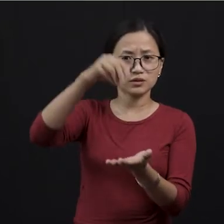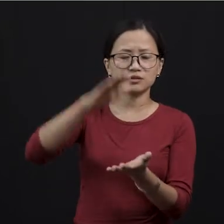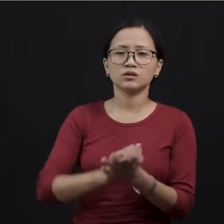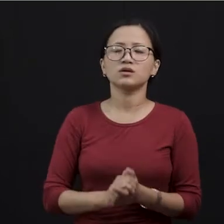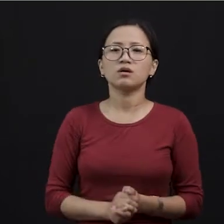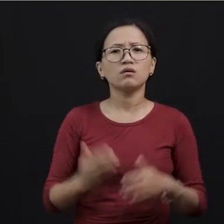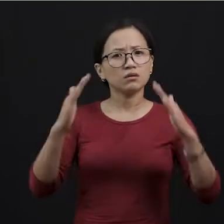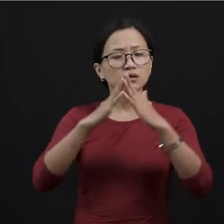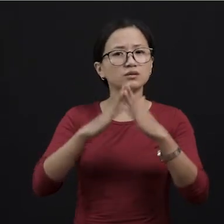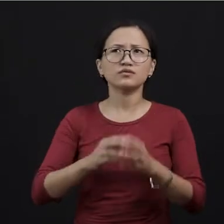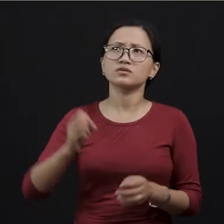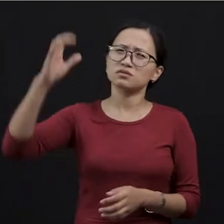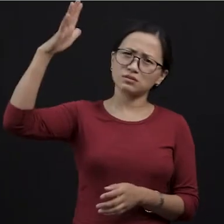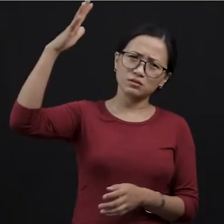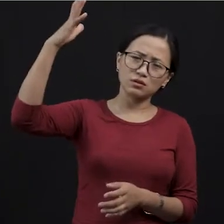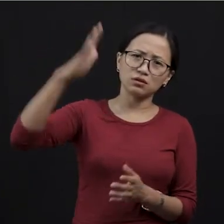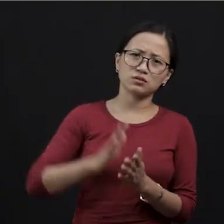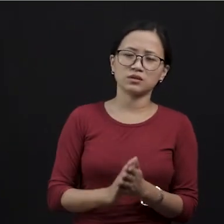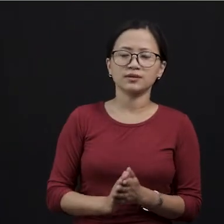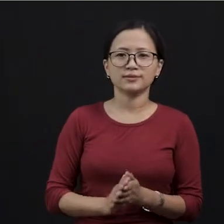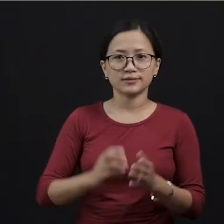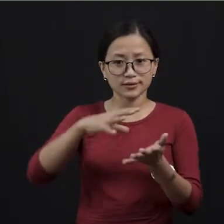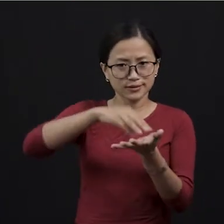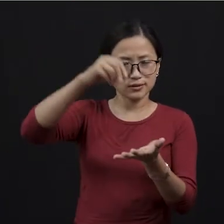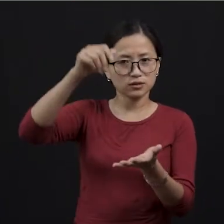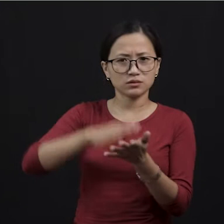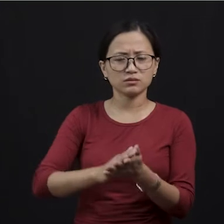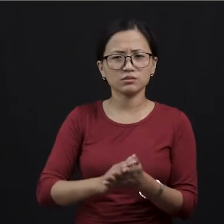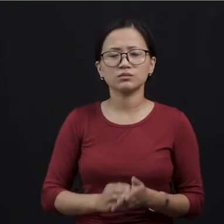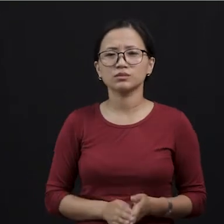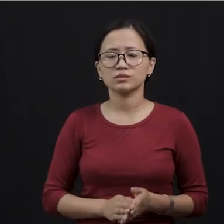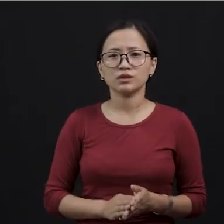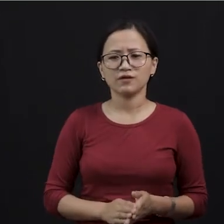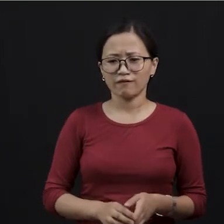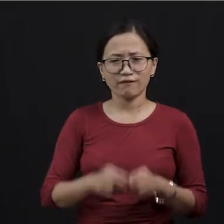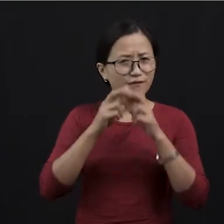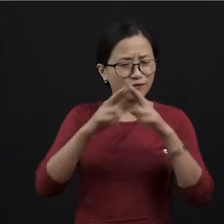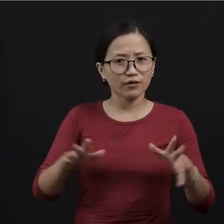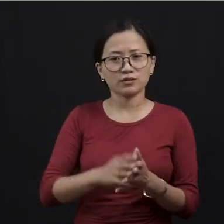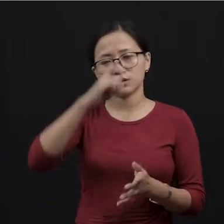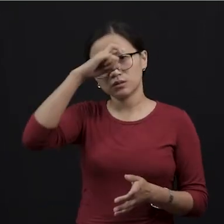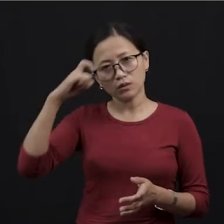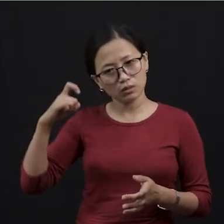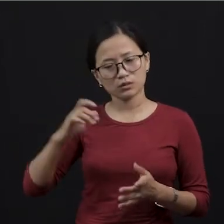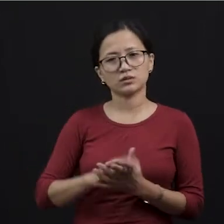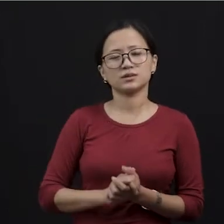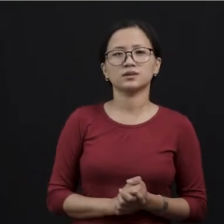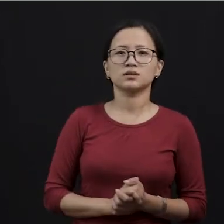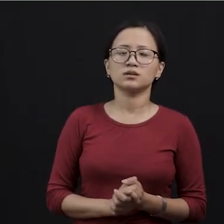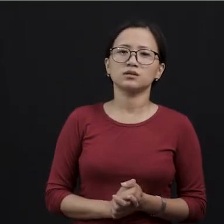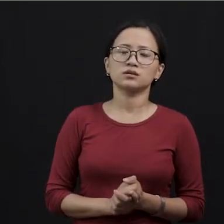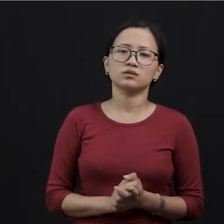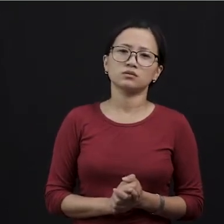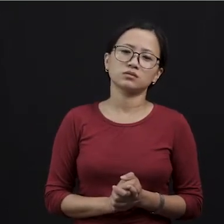sun shines, okay, the sand becomes hot. It becomes very hot. In the desert, it becomes so hot that